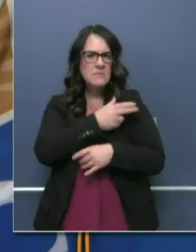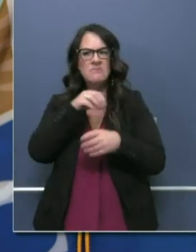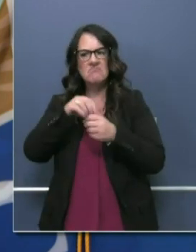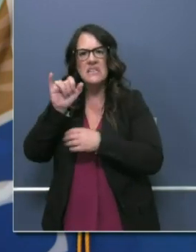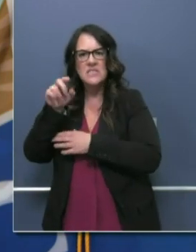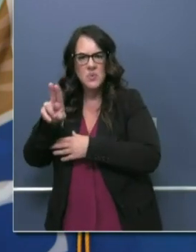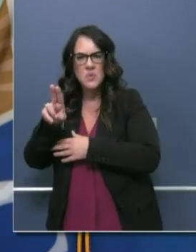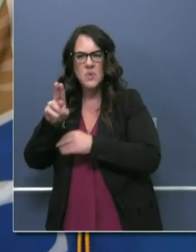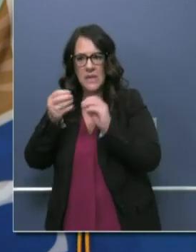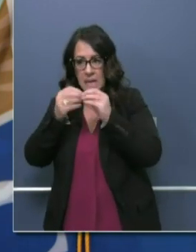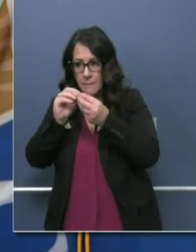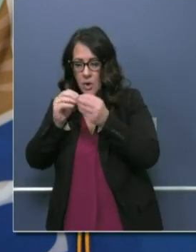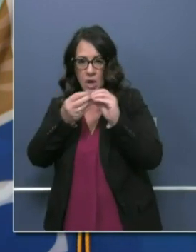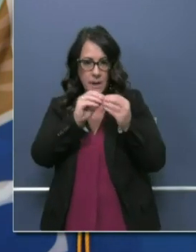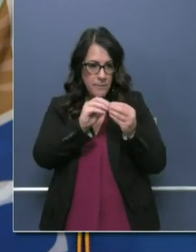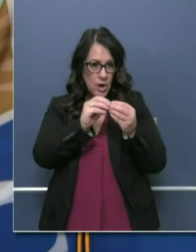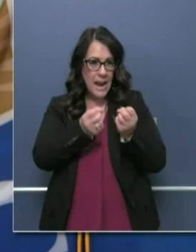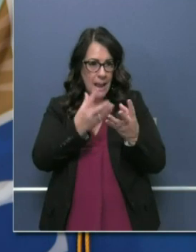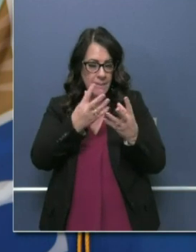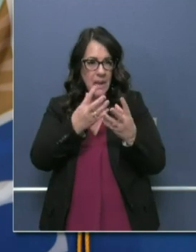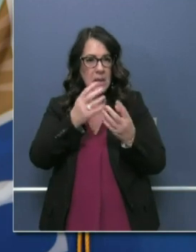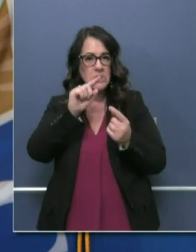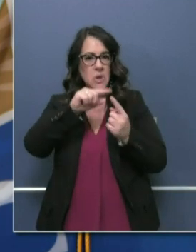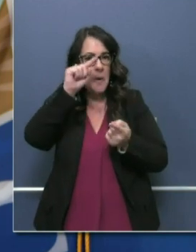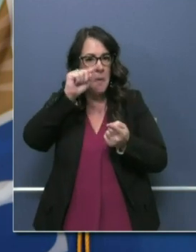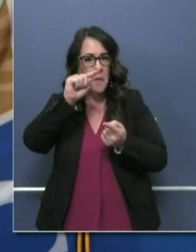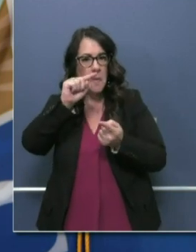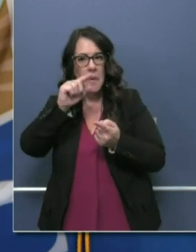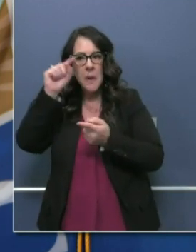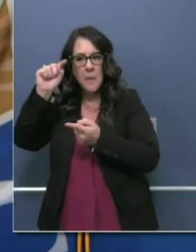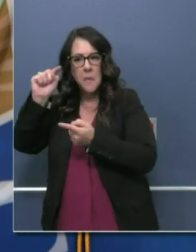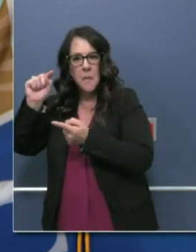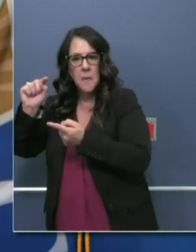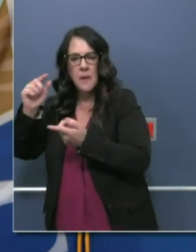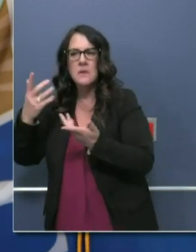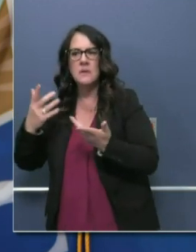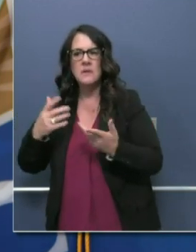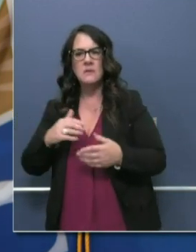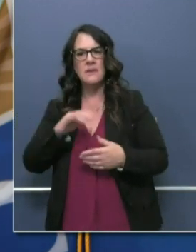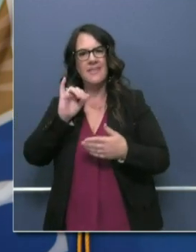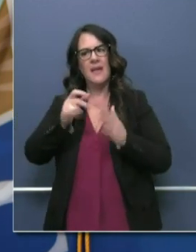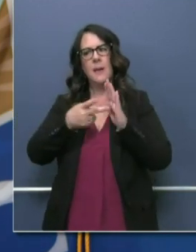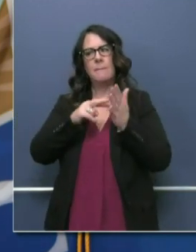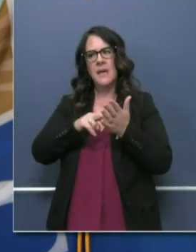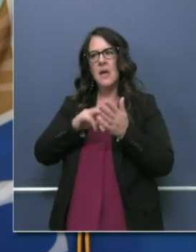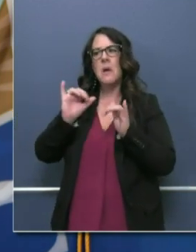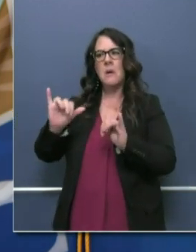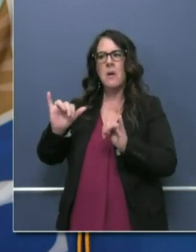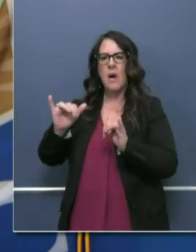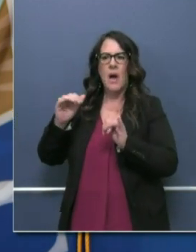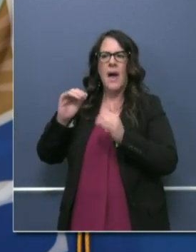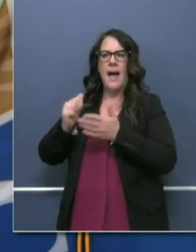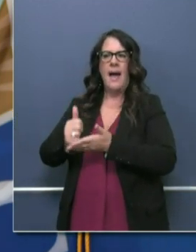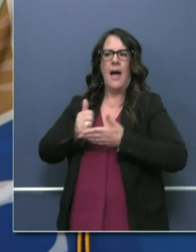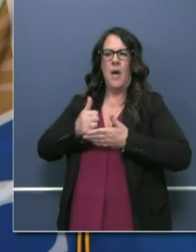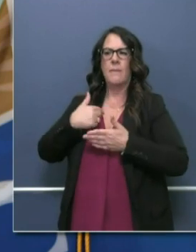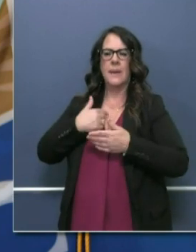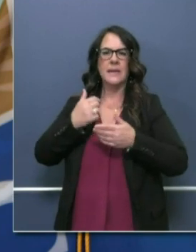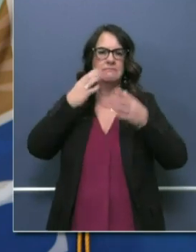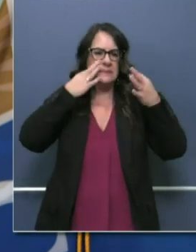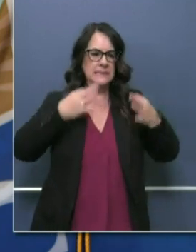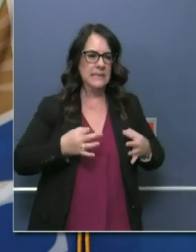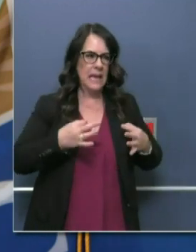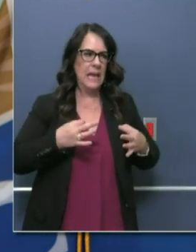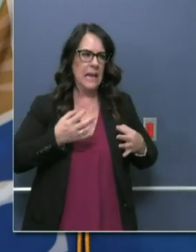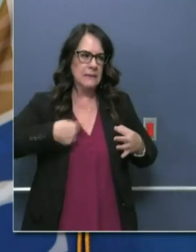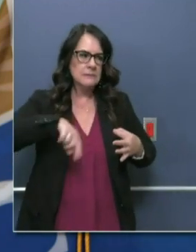the PUI numbers drop as well. Again, all of those green lights for the announcement we're teeing up today, holding